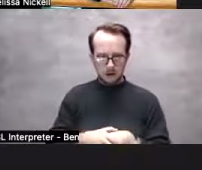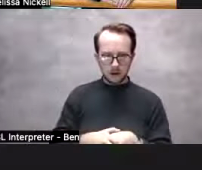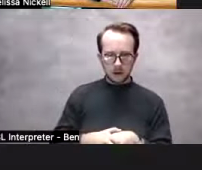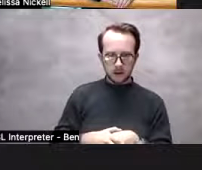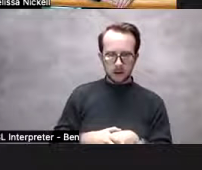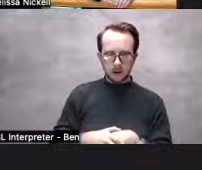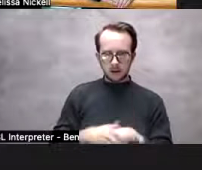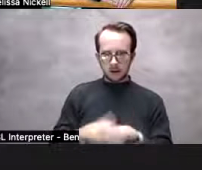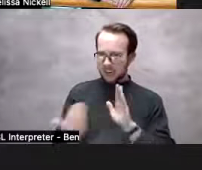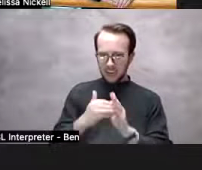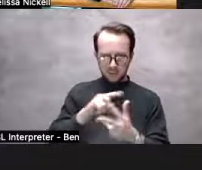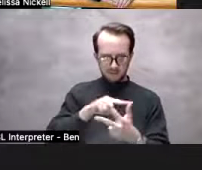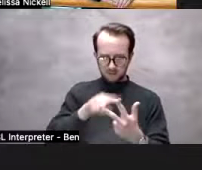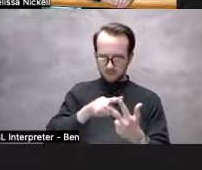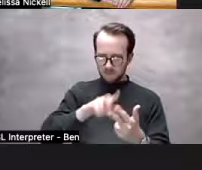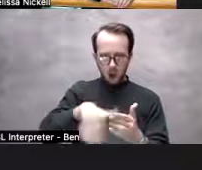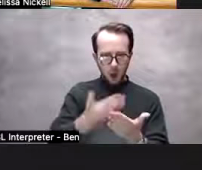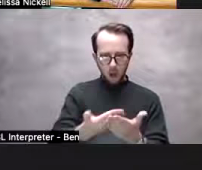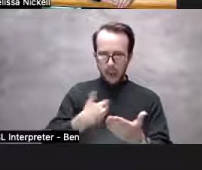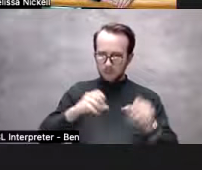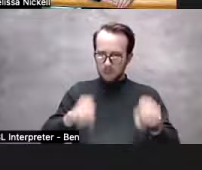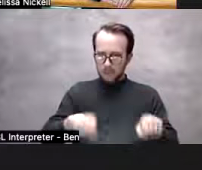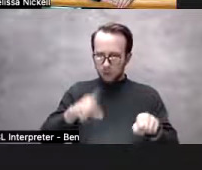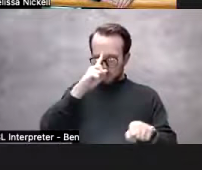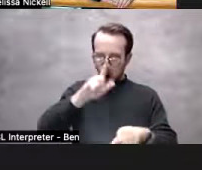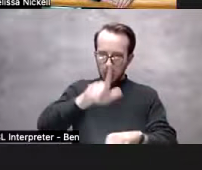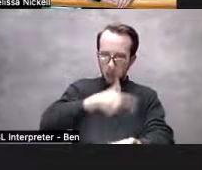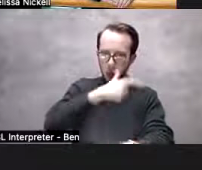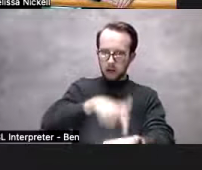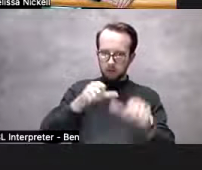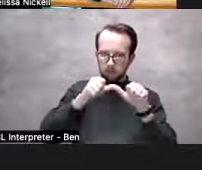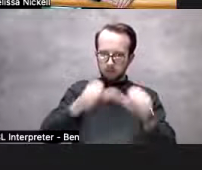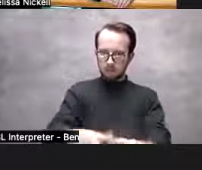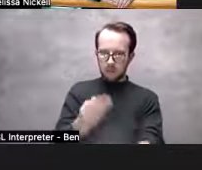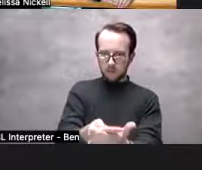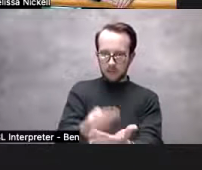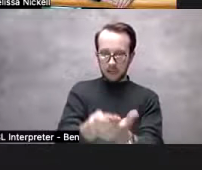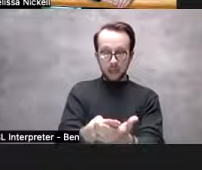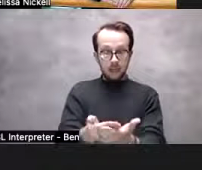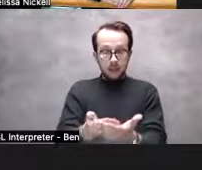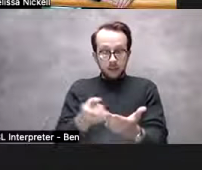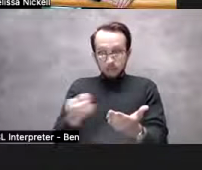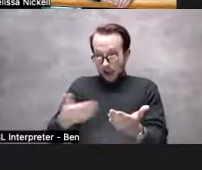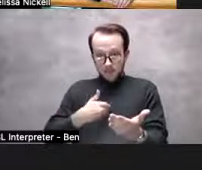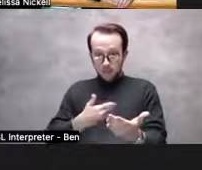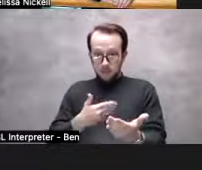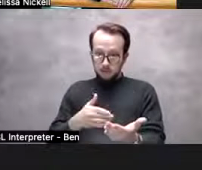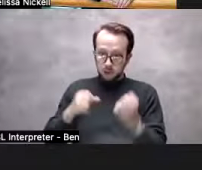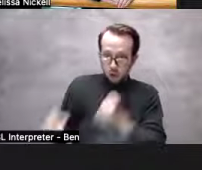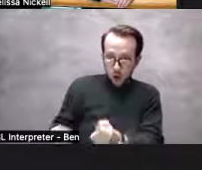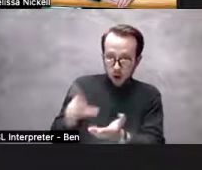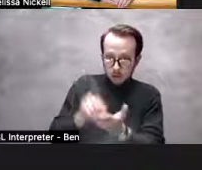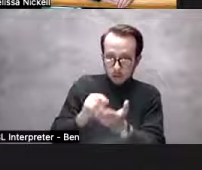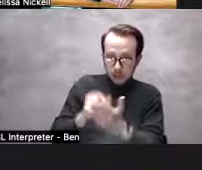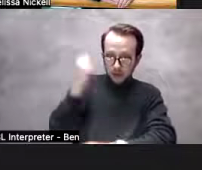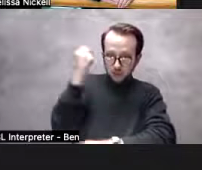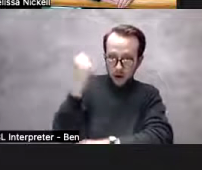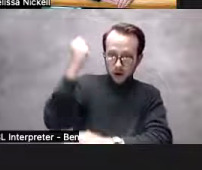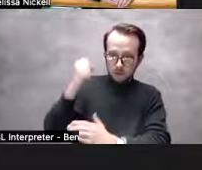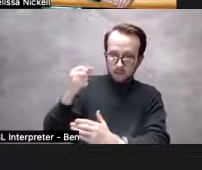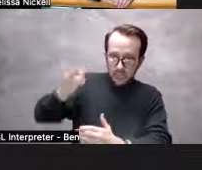for long-term funding. Do I have a real strong publication record? Do I have a track record in my field?